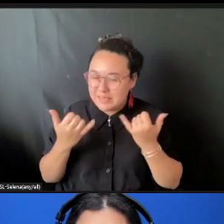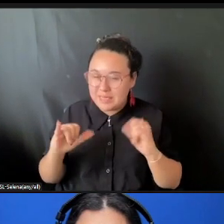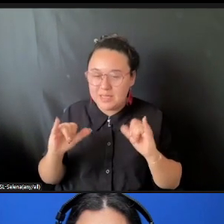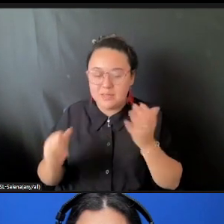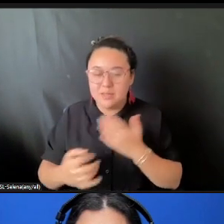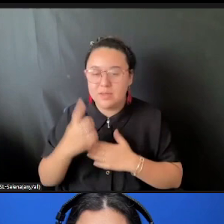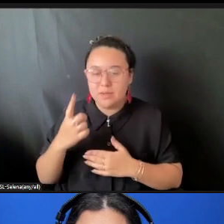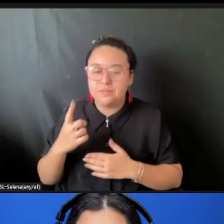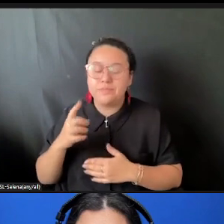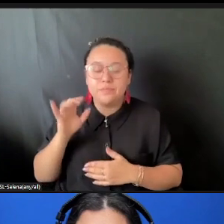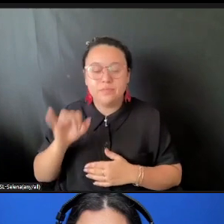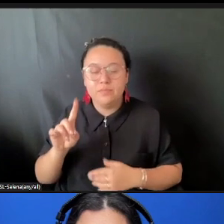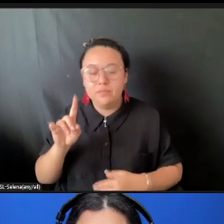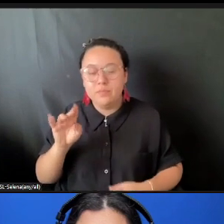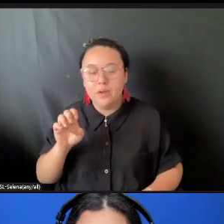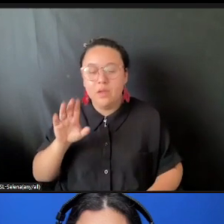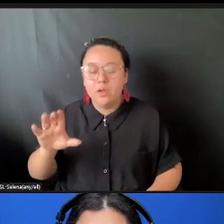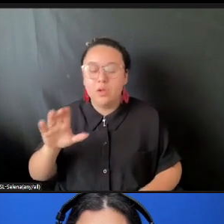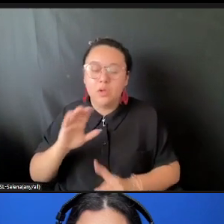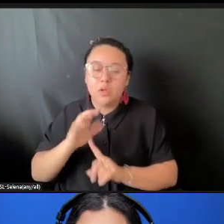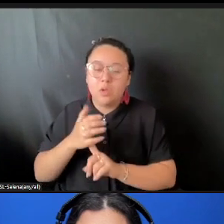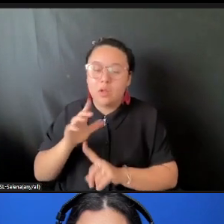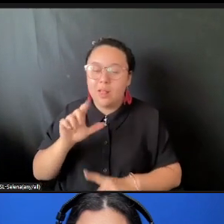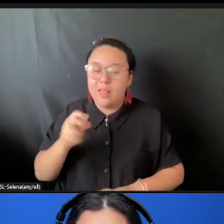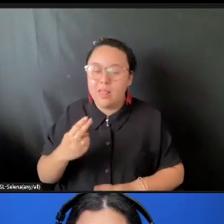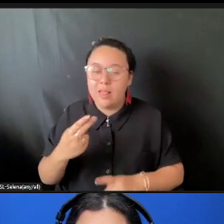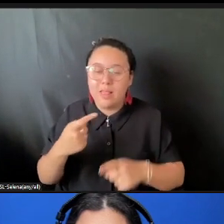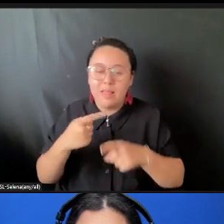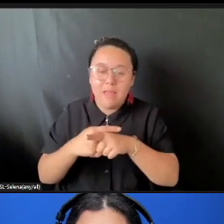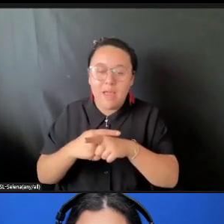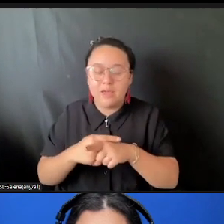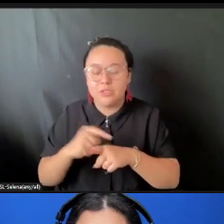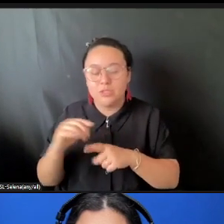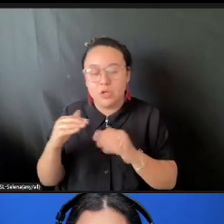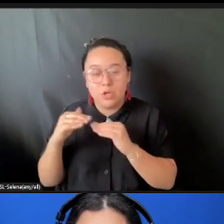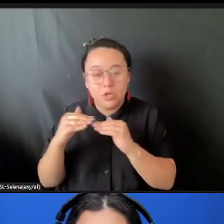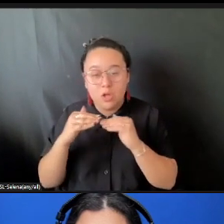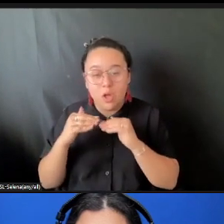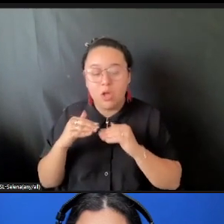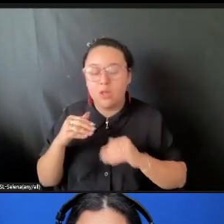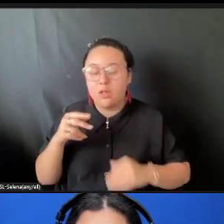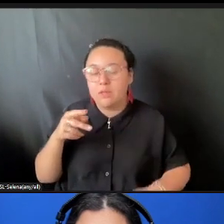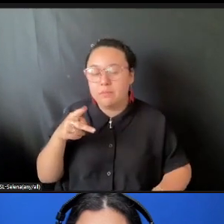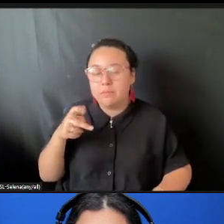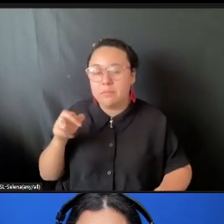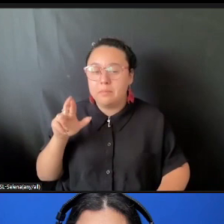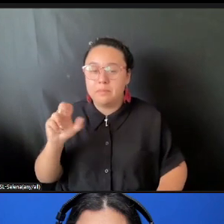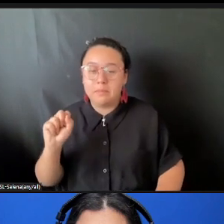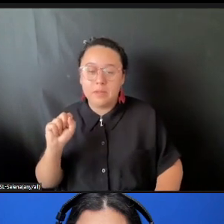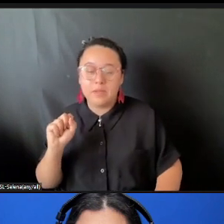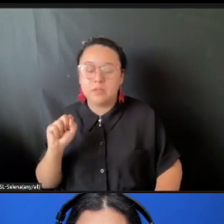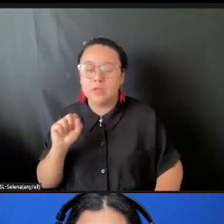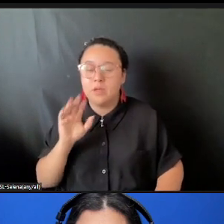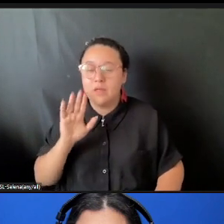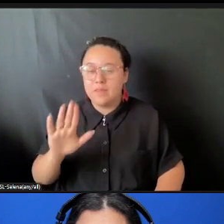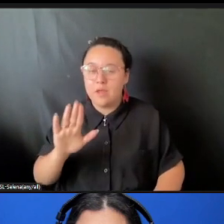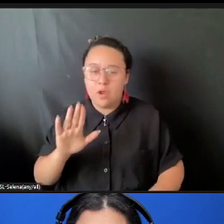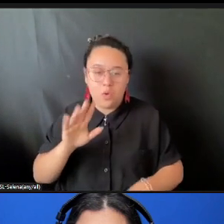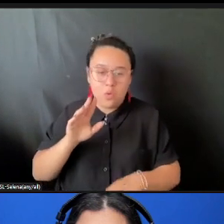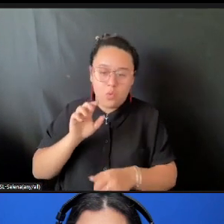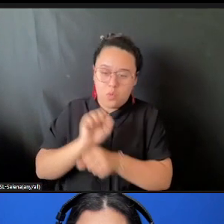Clash and her colleagues and her peers. This is really the nature of their work. And to your point